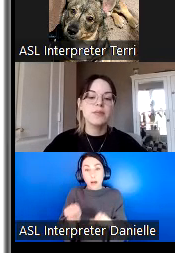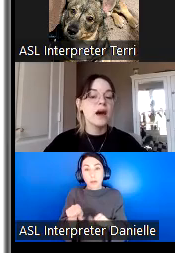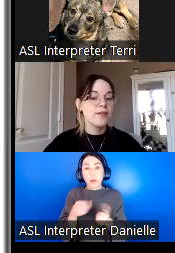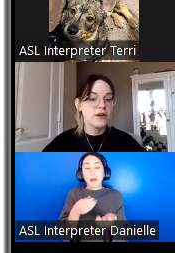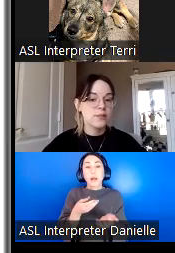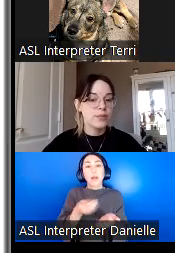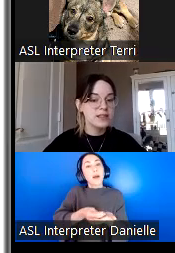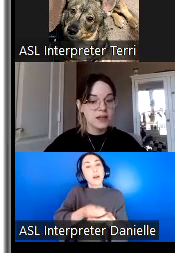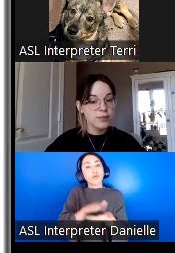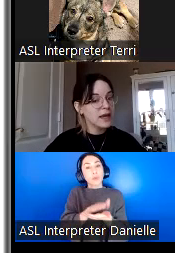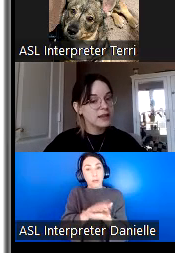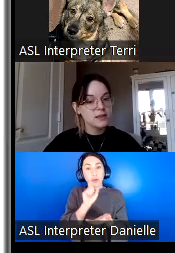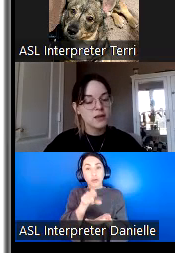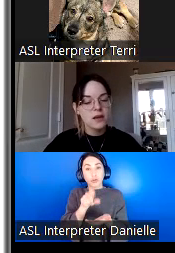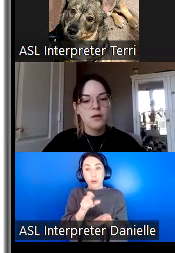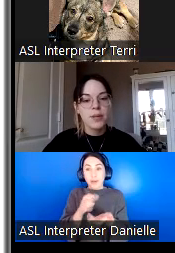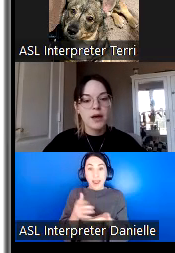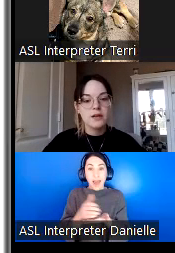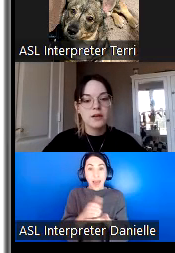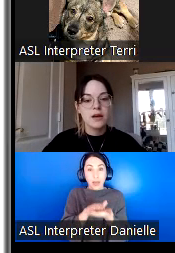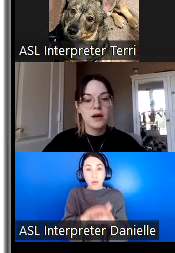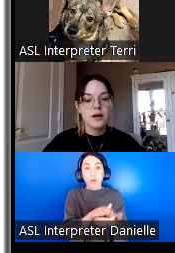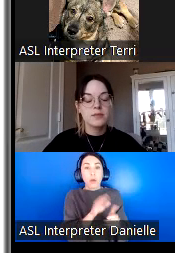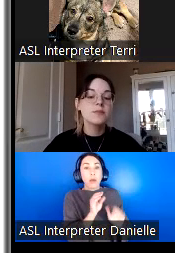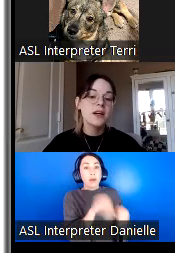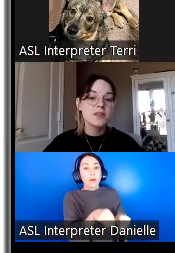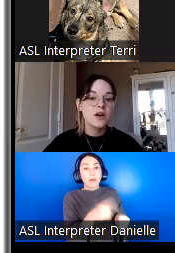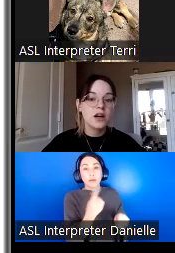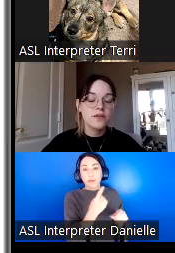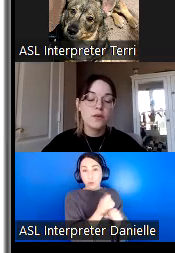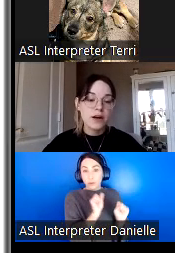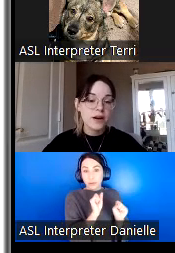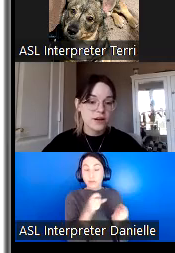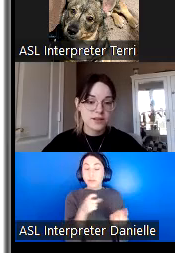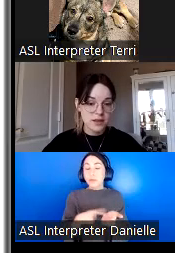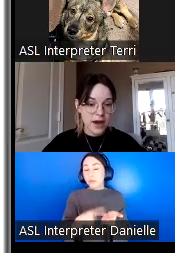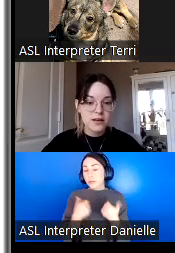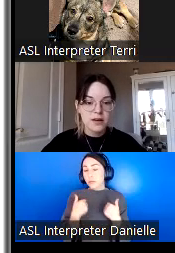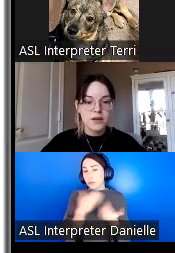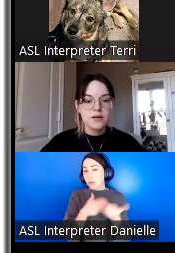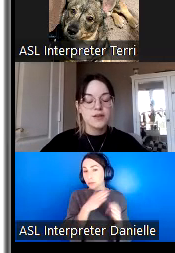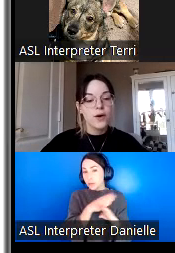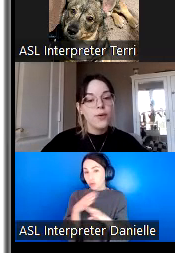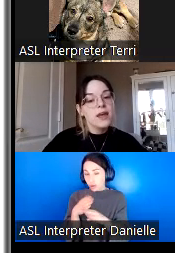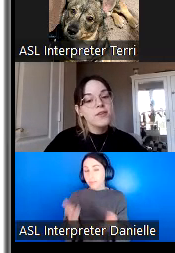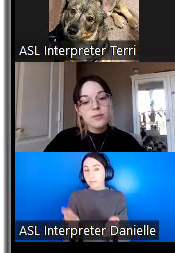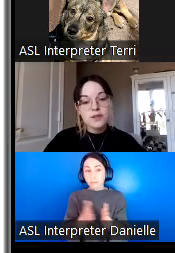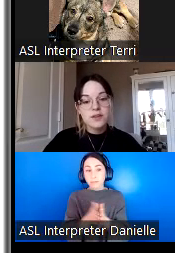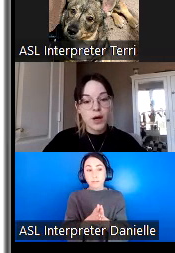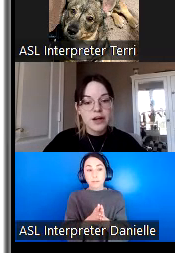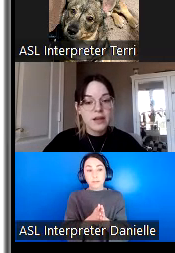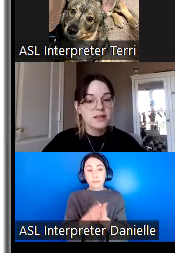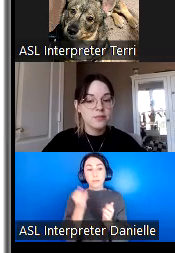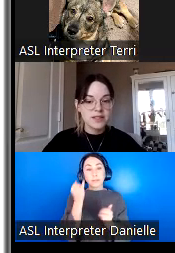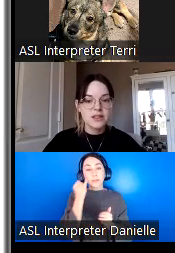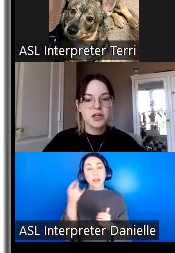documents should be gathered and put in a safe place, but sometimes there are a few barriers to that. So if an